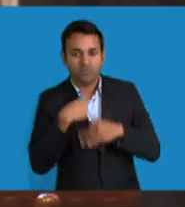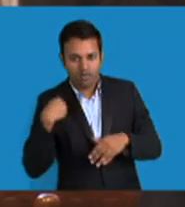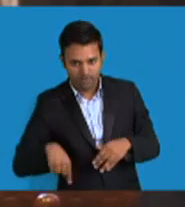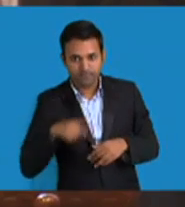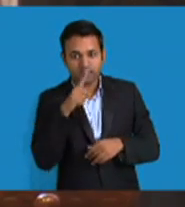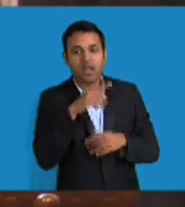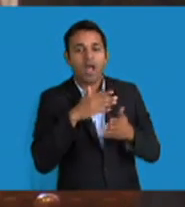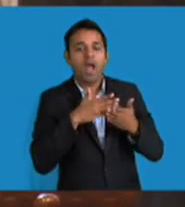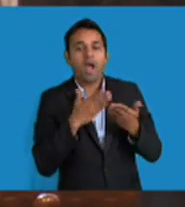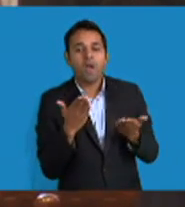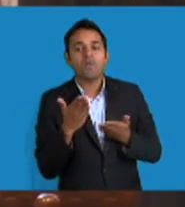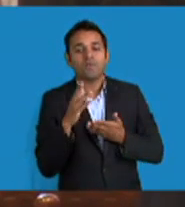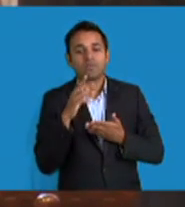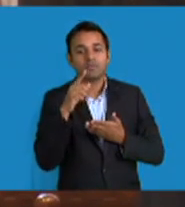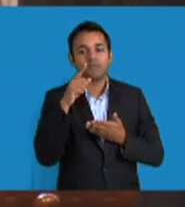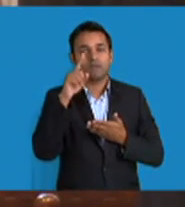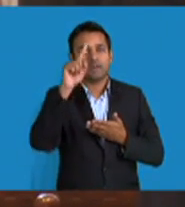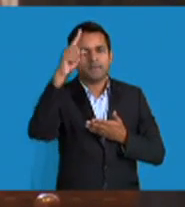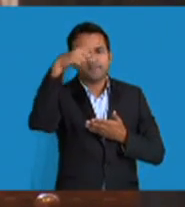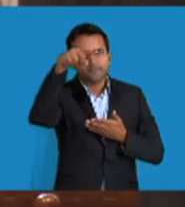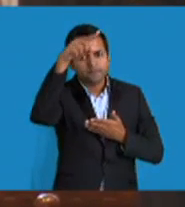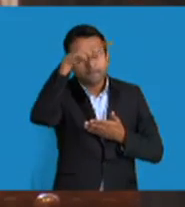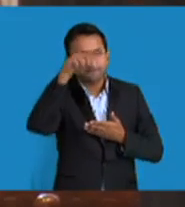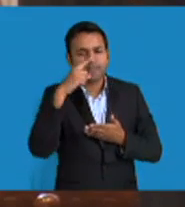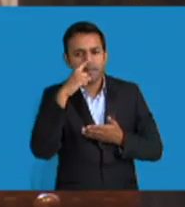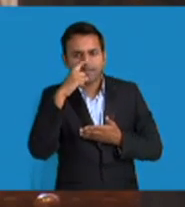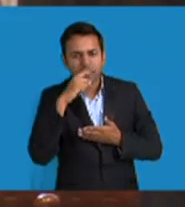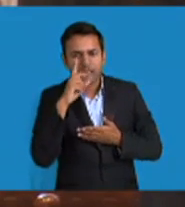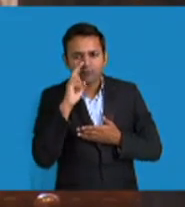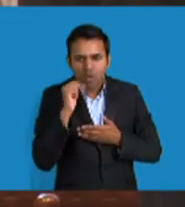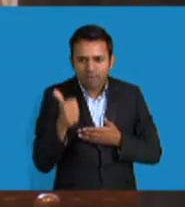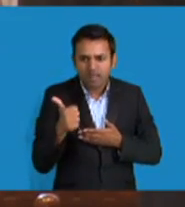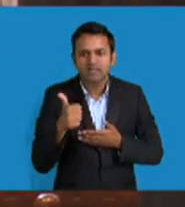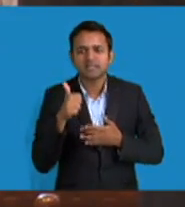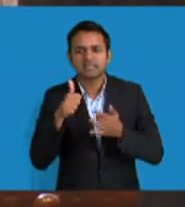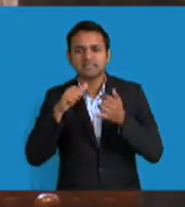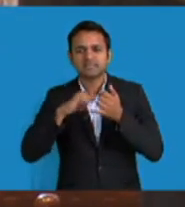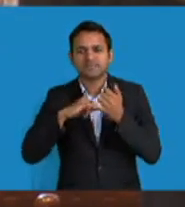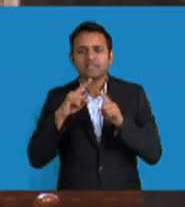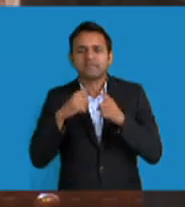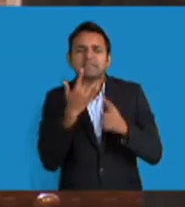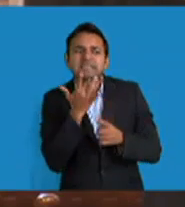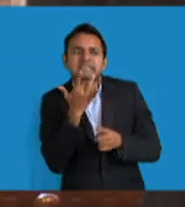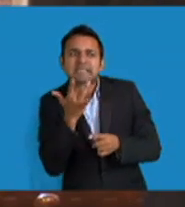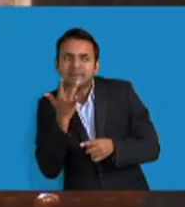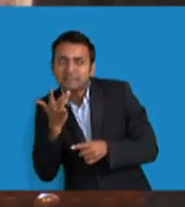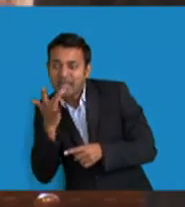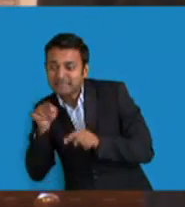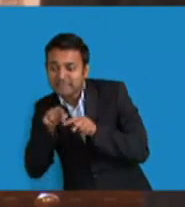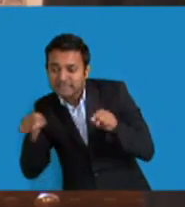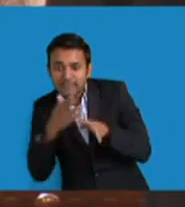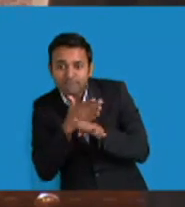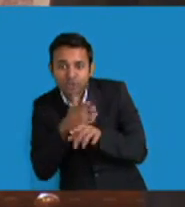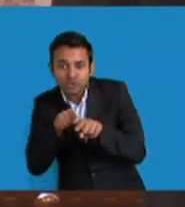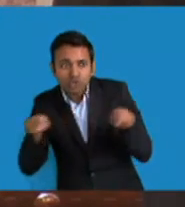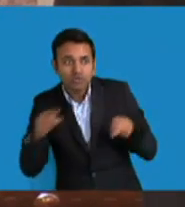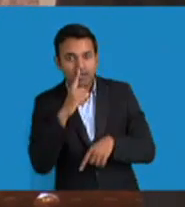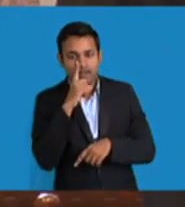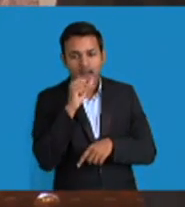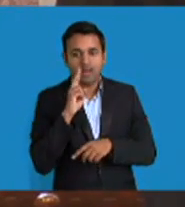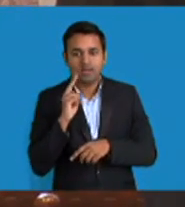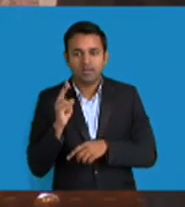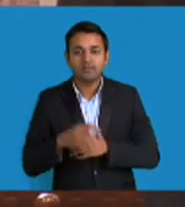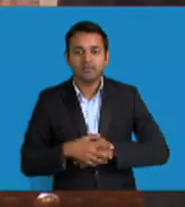like gropers and humphead wrasse. We hope that this will initiate partnerships